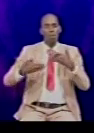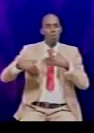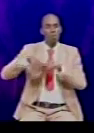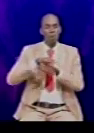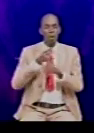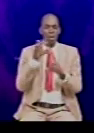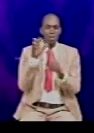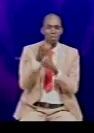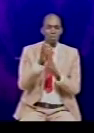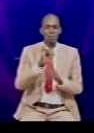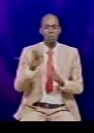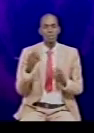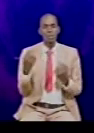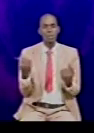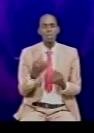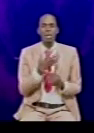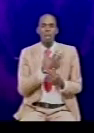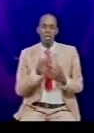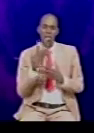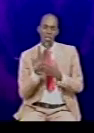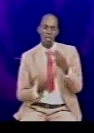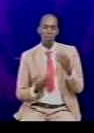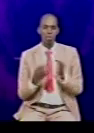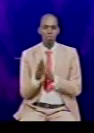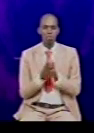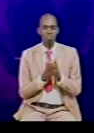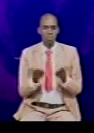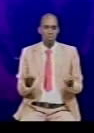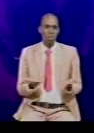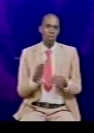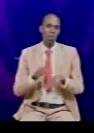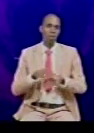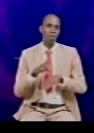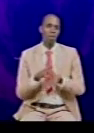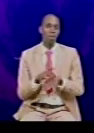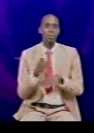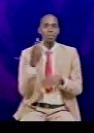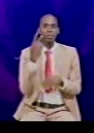and lukewarmness while we are here on earth. In